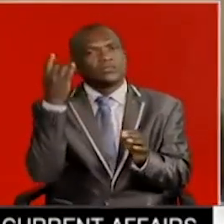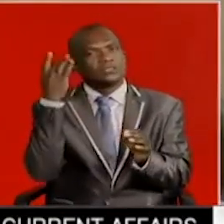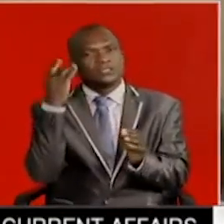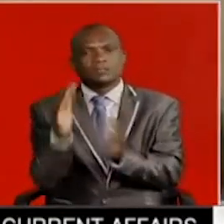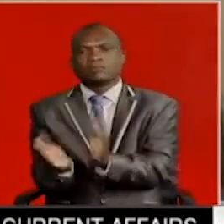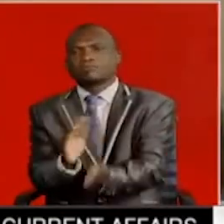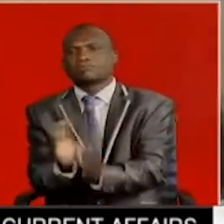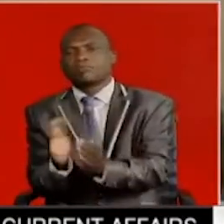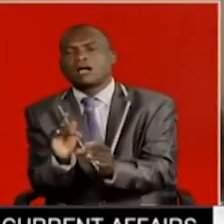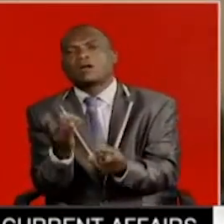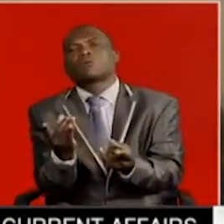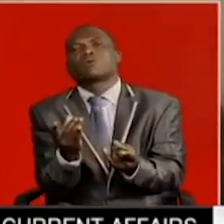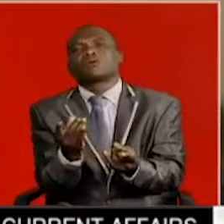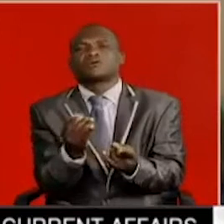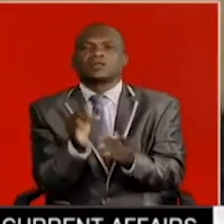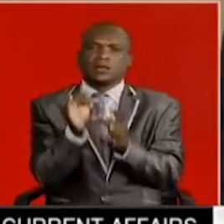communication,